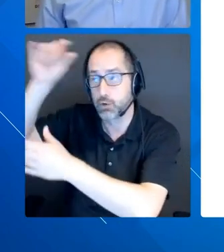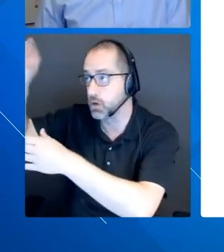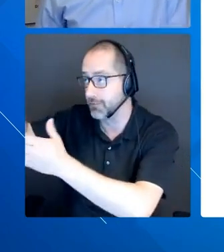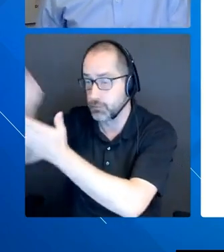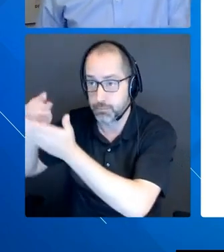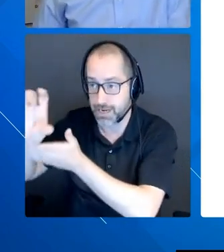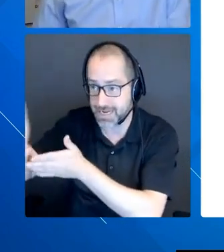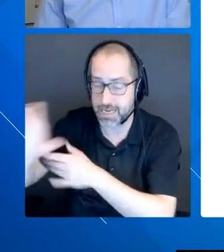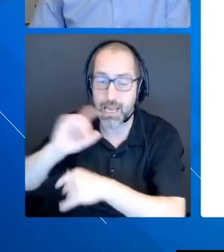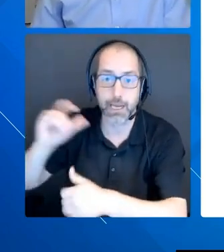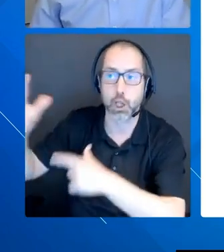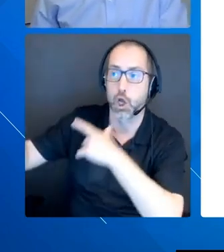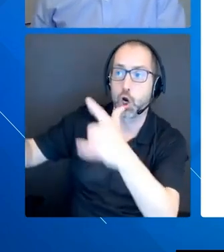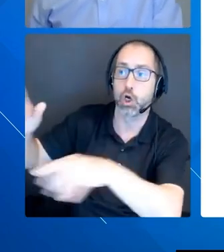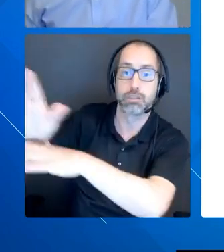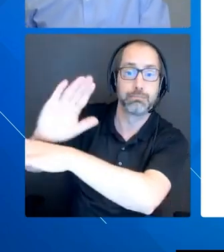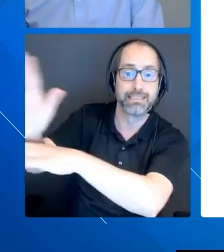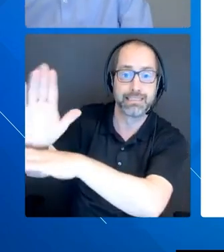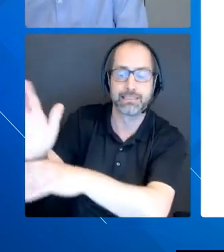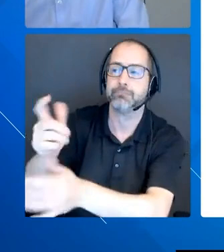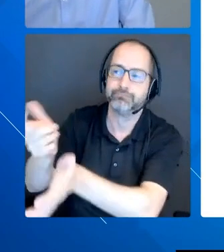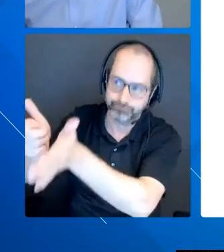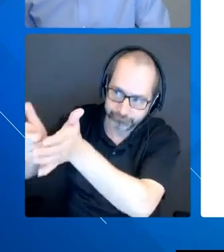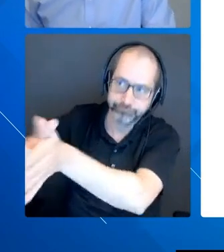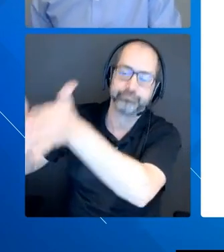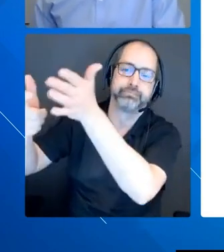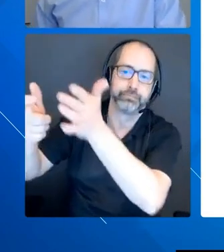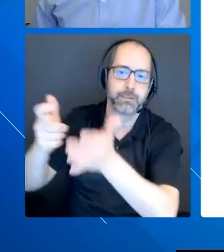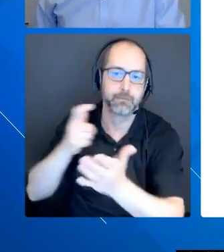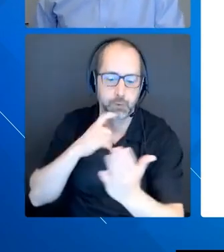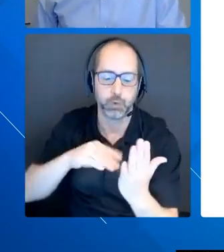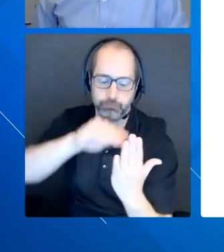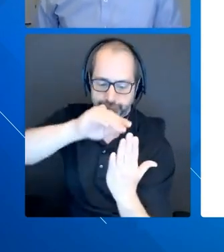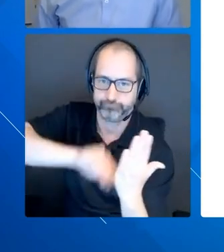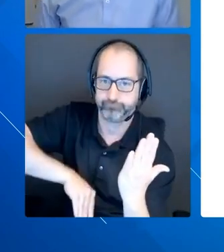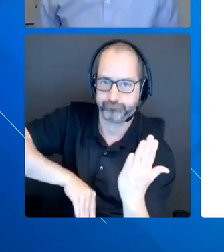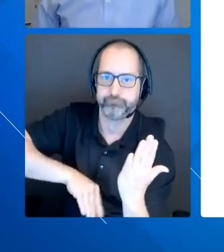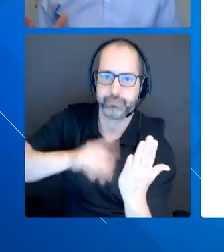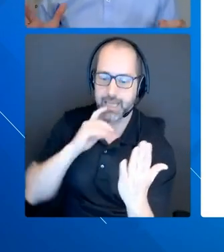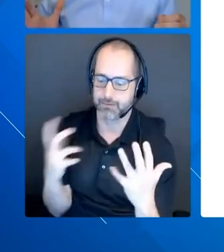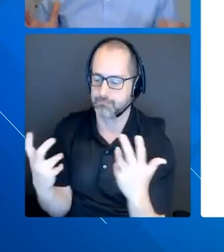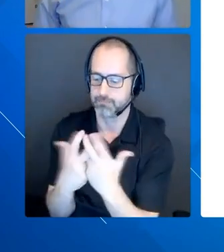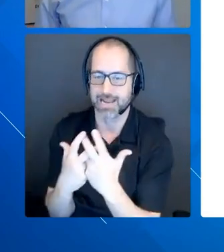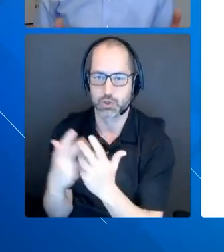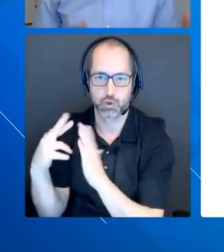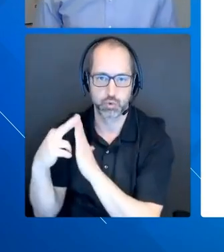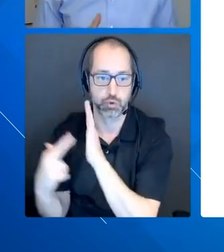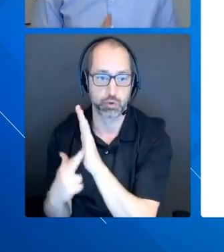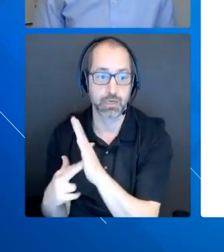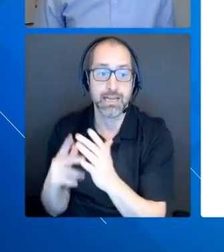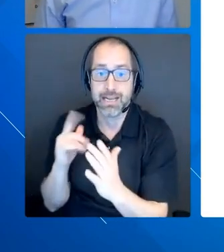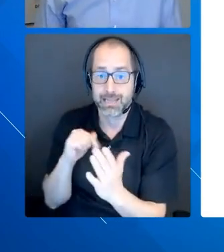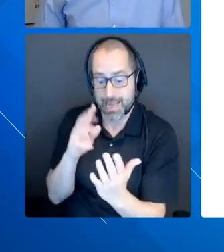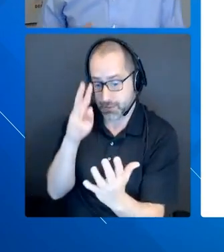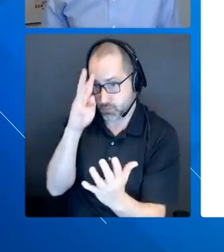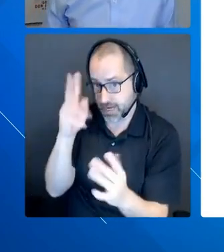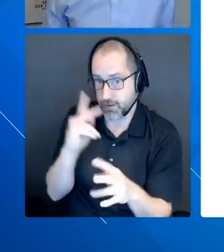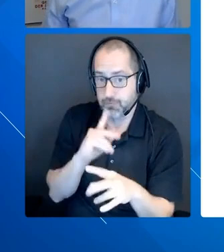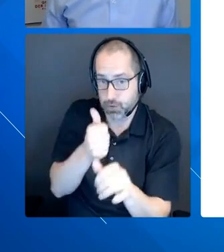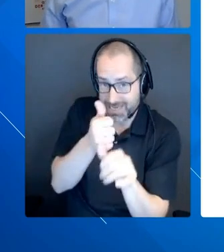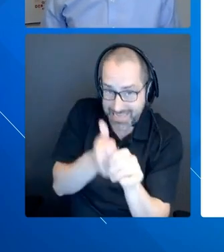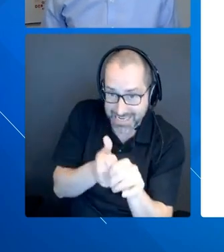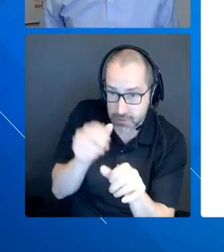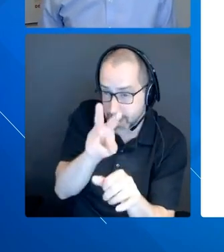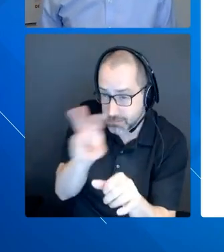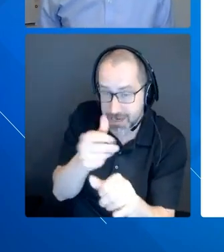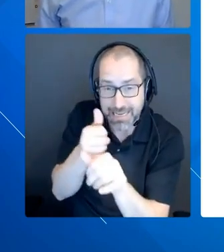they mandate this, so it's mandatory for part of a contract, or for a contract. They are created per product. It's a